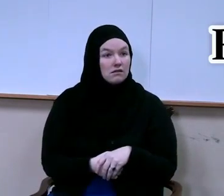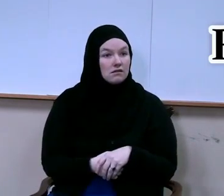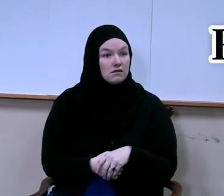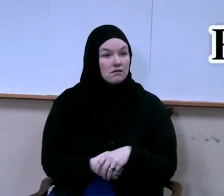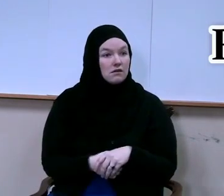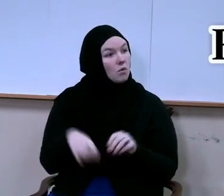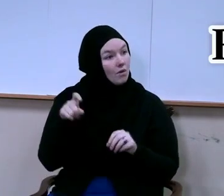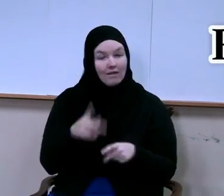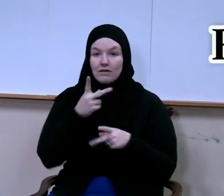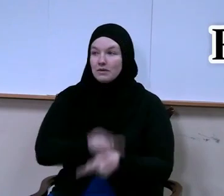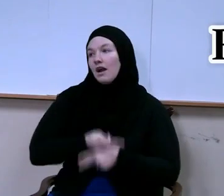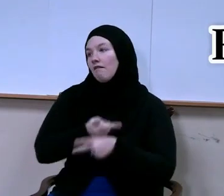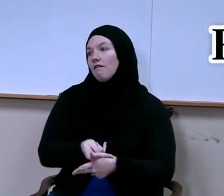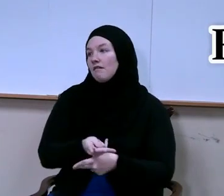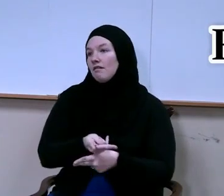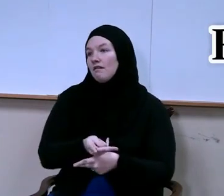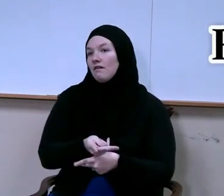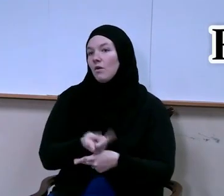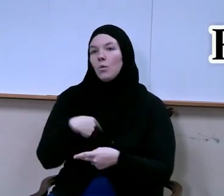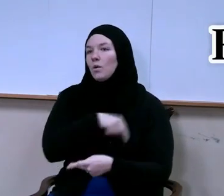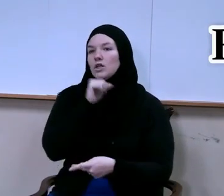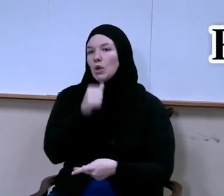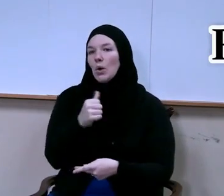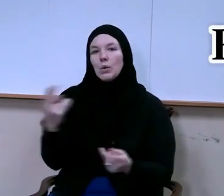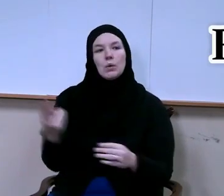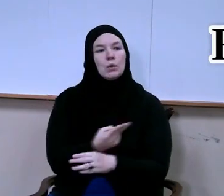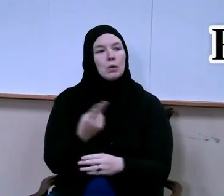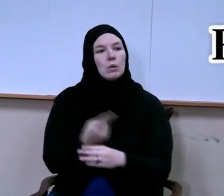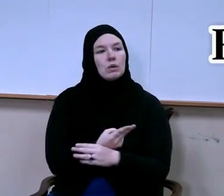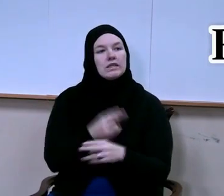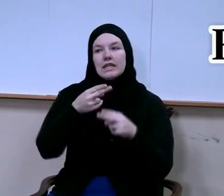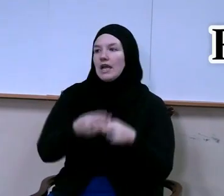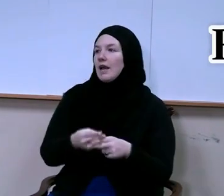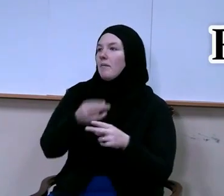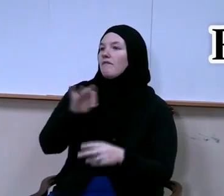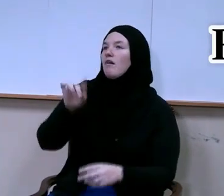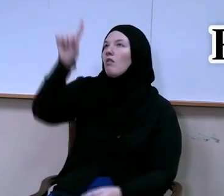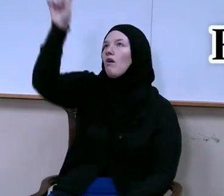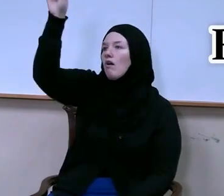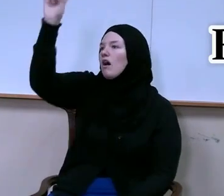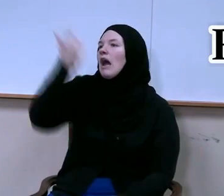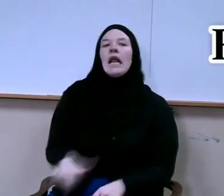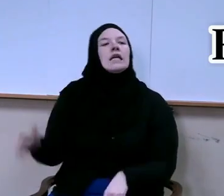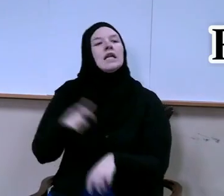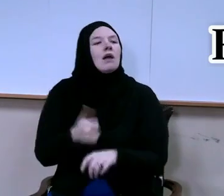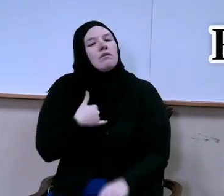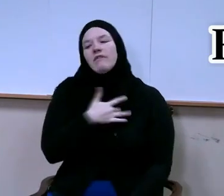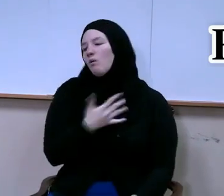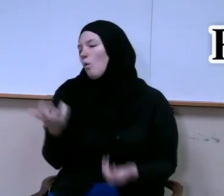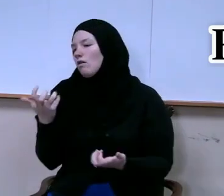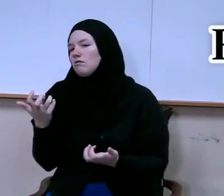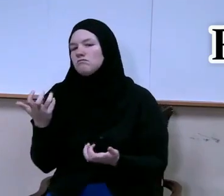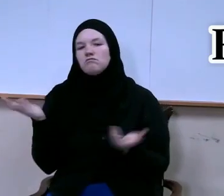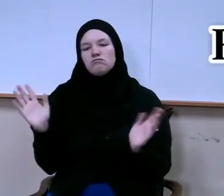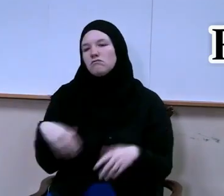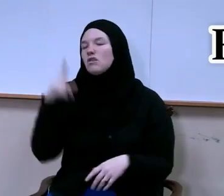Hellfire. So we have to be careful that we do not use the name of Allah at whim, but we